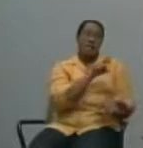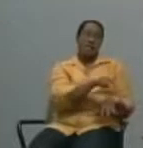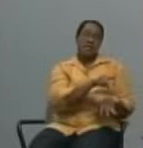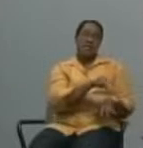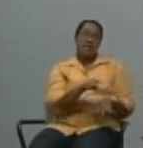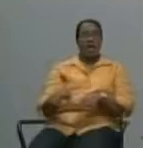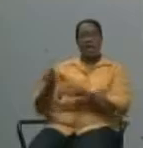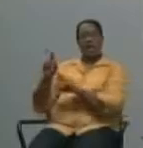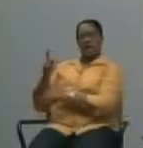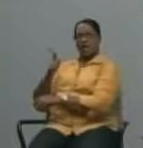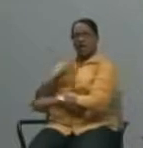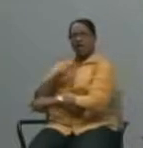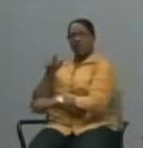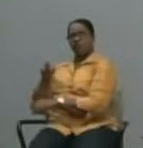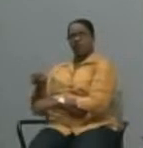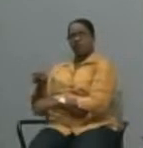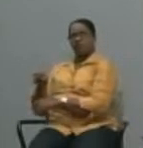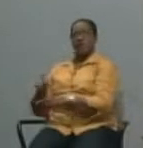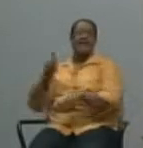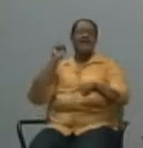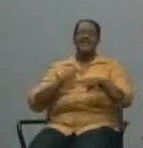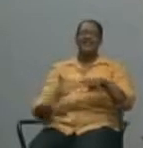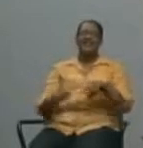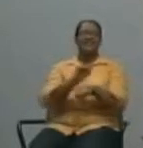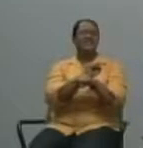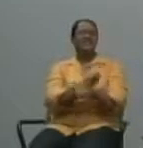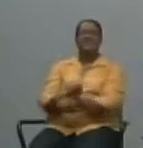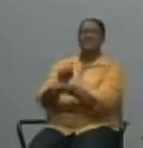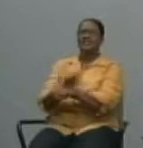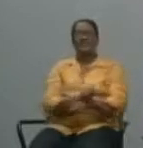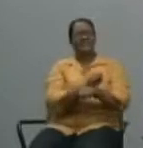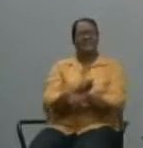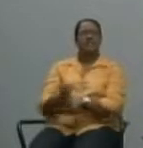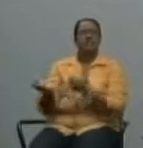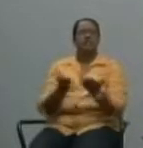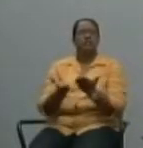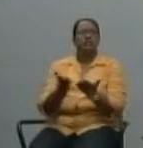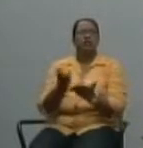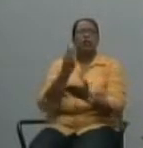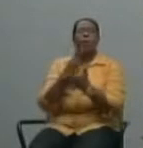cannot be the slave both of God and of money."